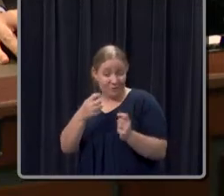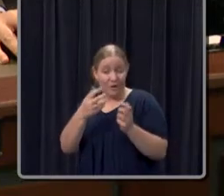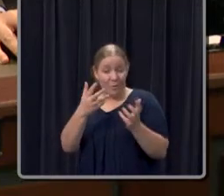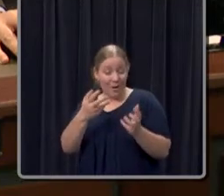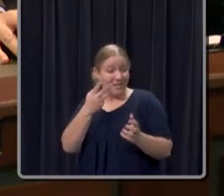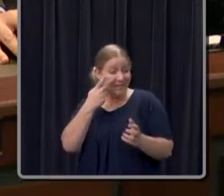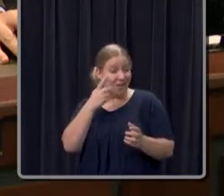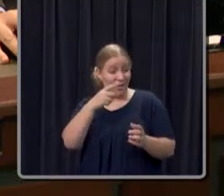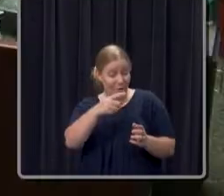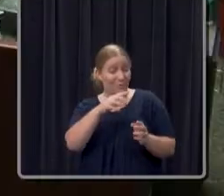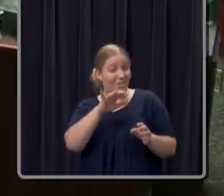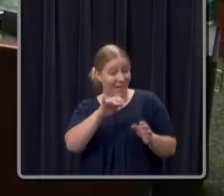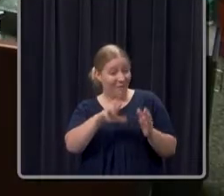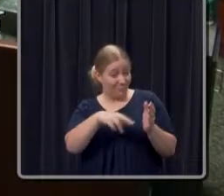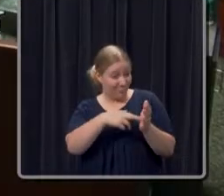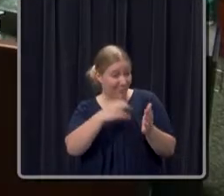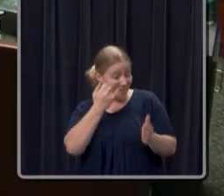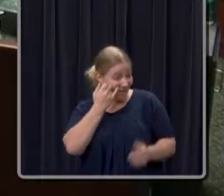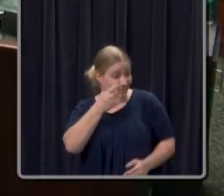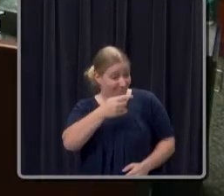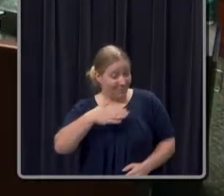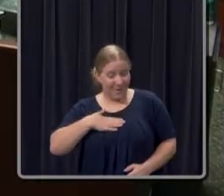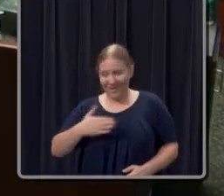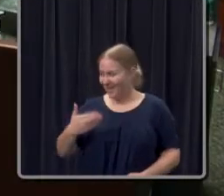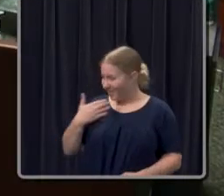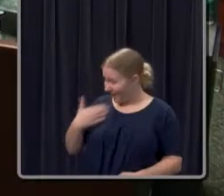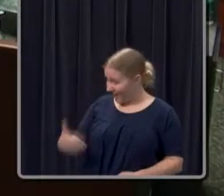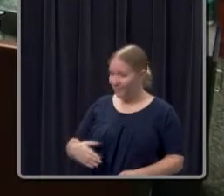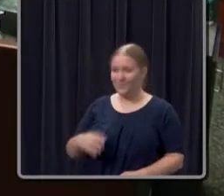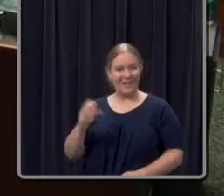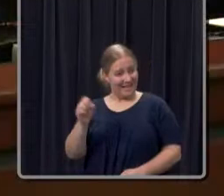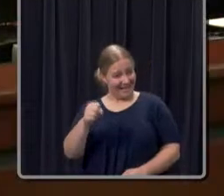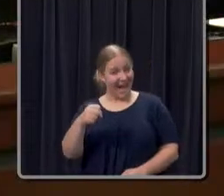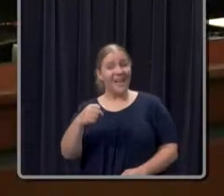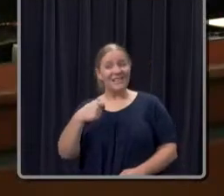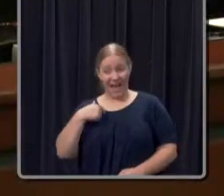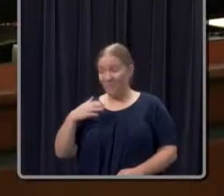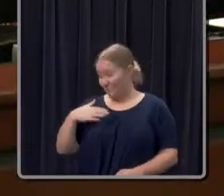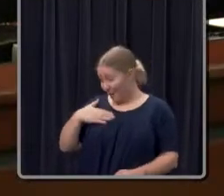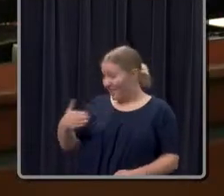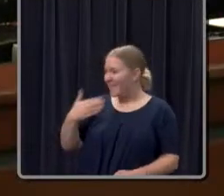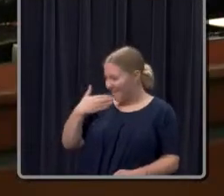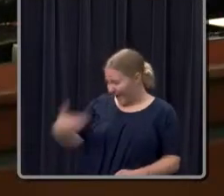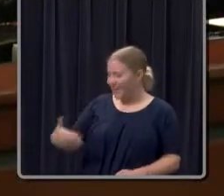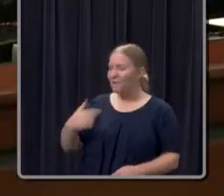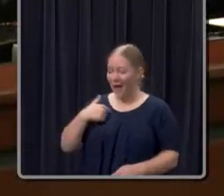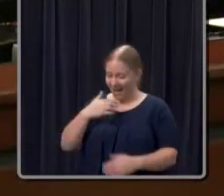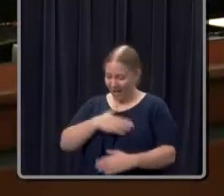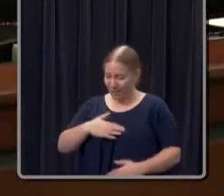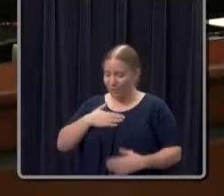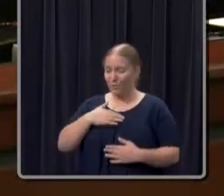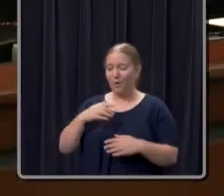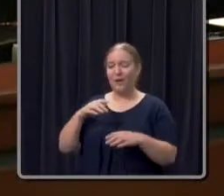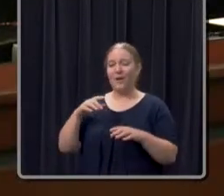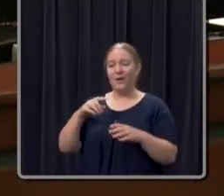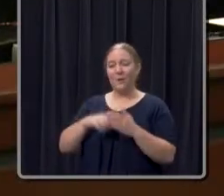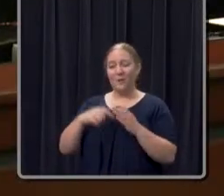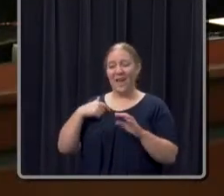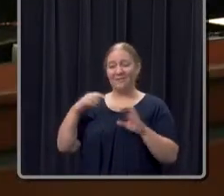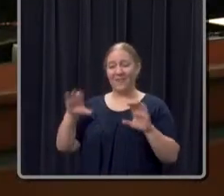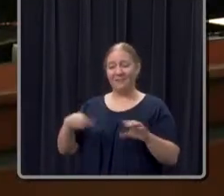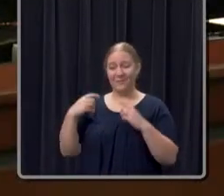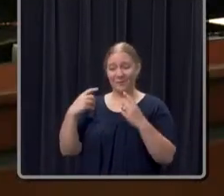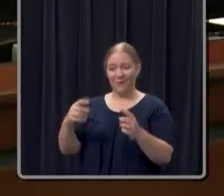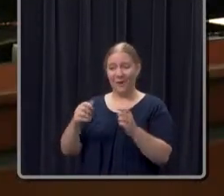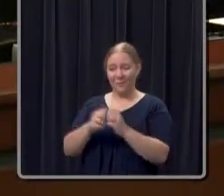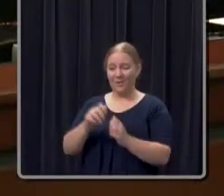role if you're willing. Okay, thank you. Yes, yeah, I am willing. Thank you. I enjoy what I've done so far with KASB, so